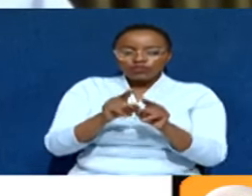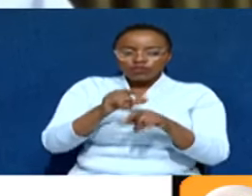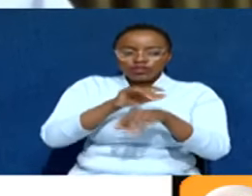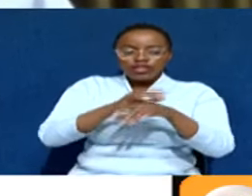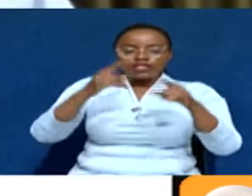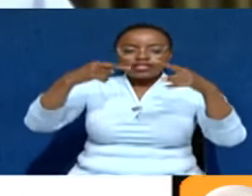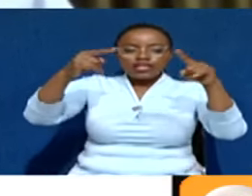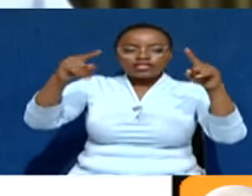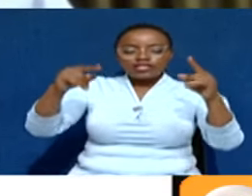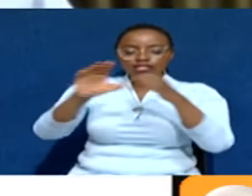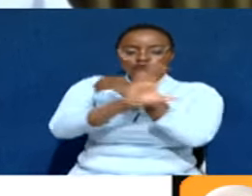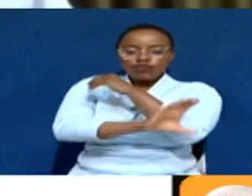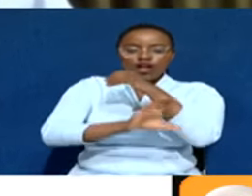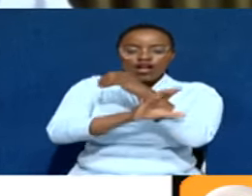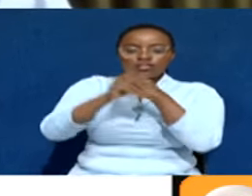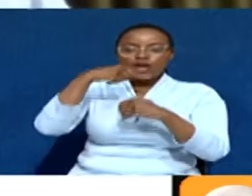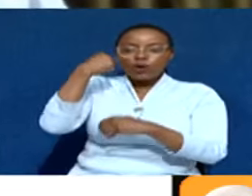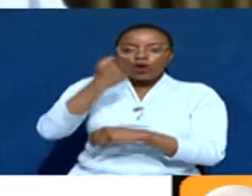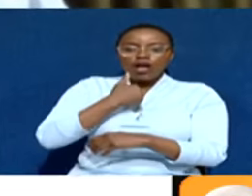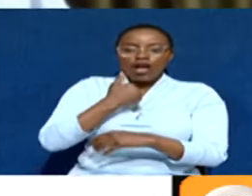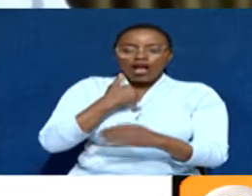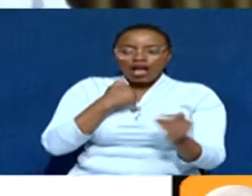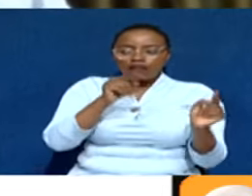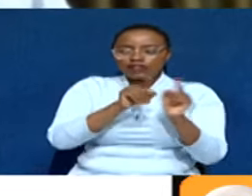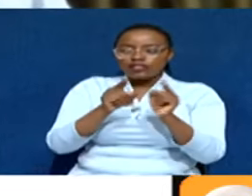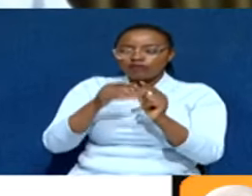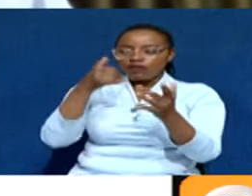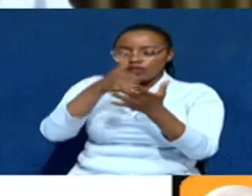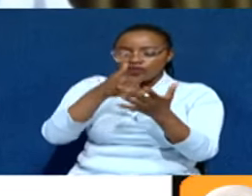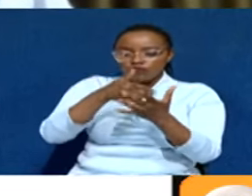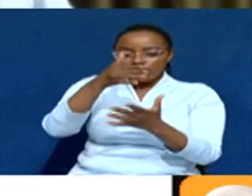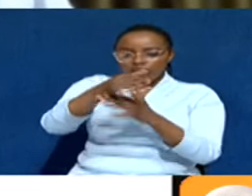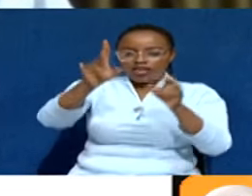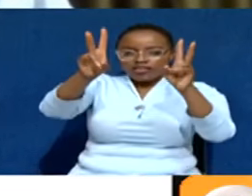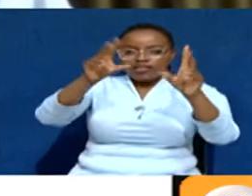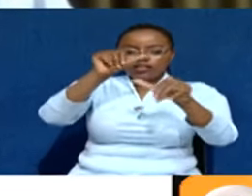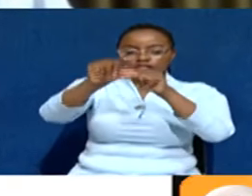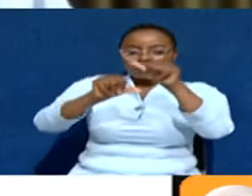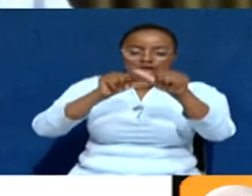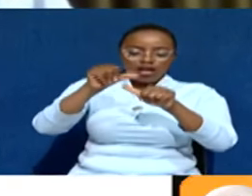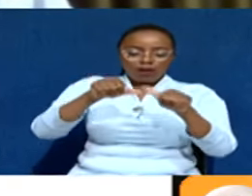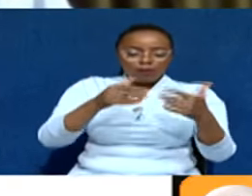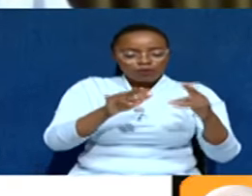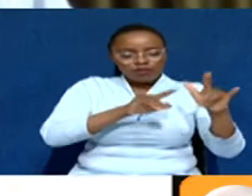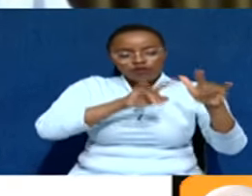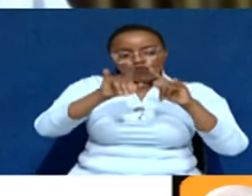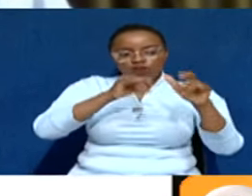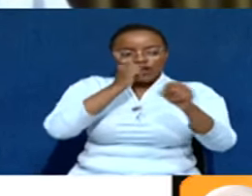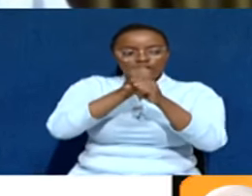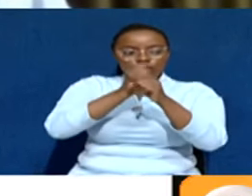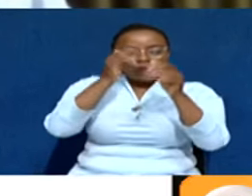successful countries who have really entrenched the issue of migrant workers